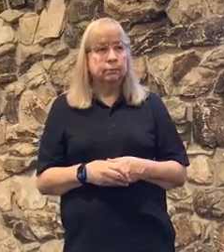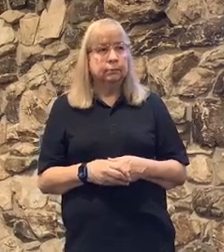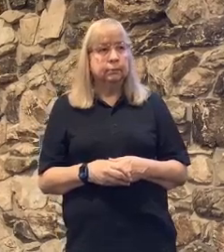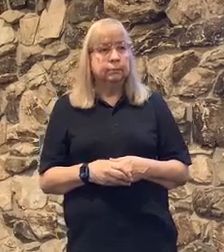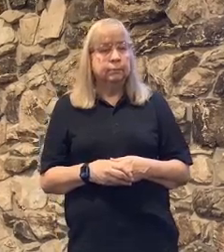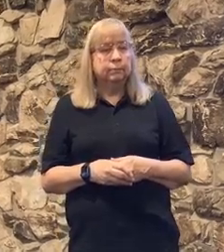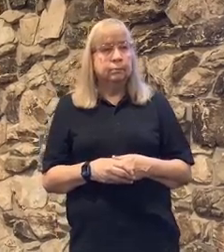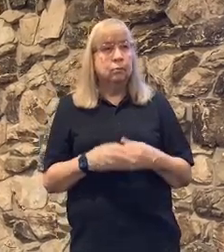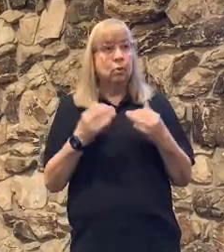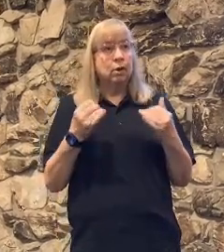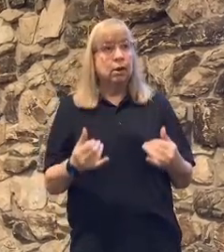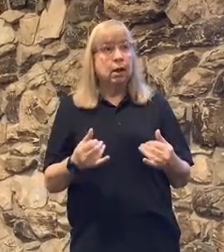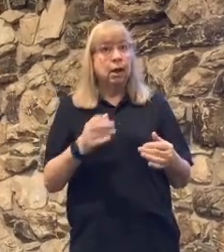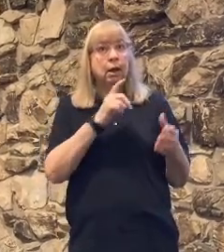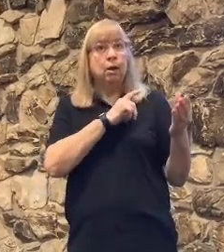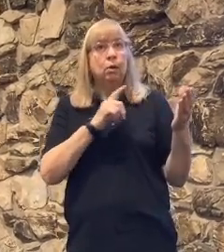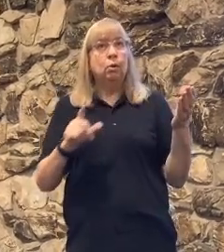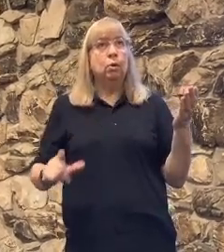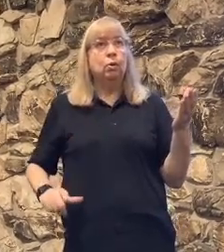But today, Lord,